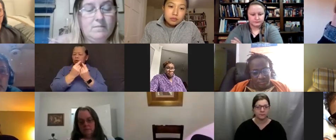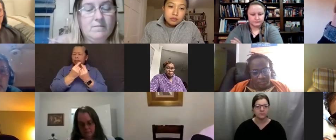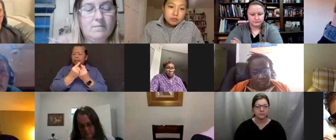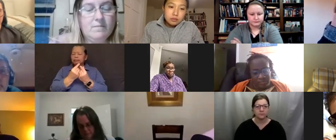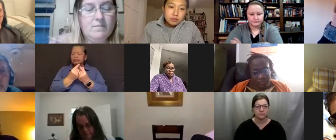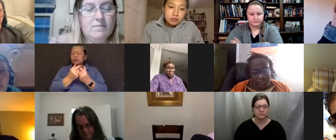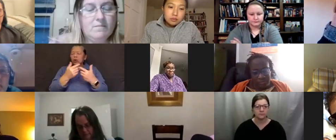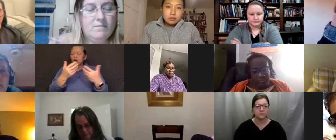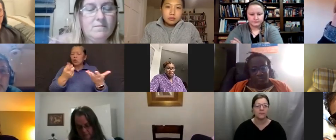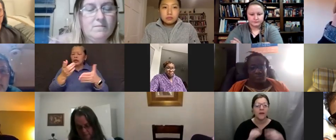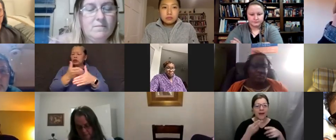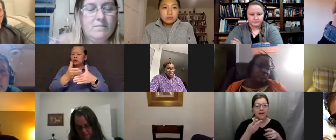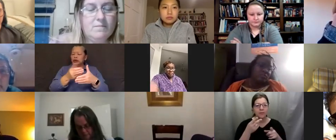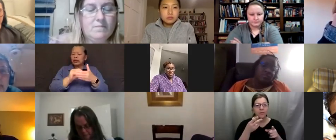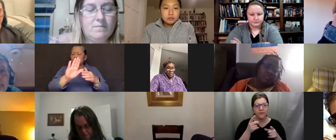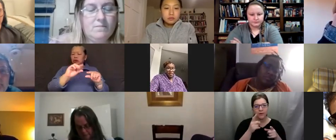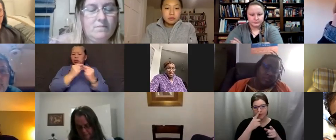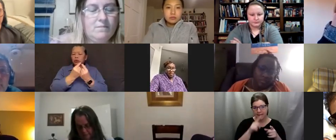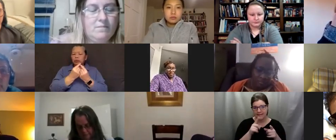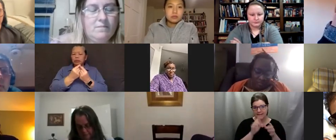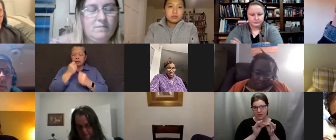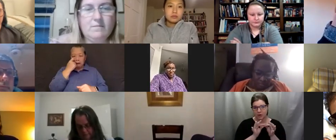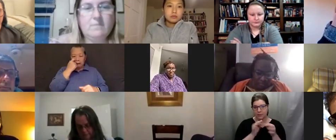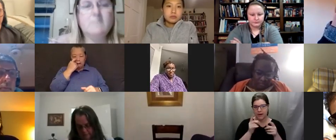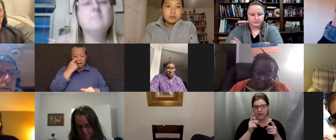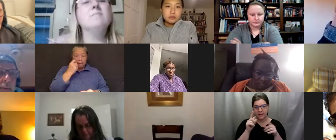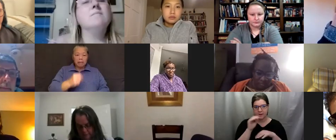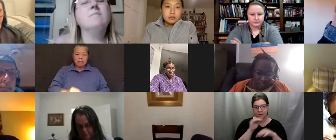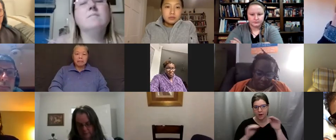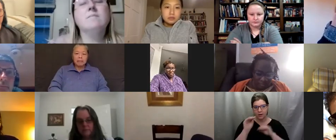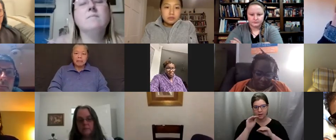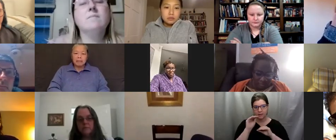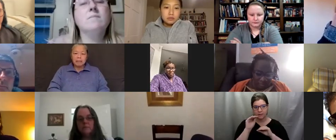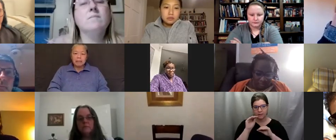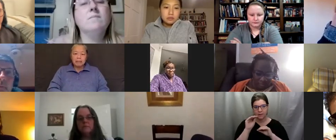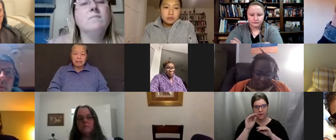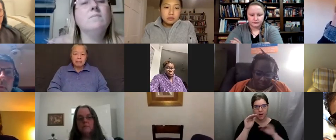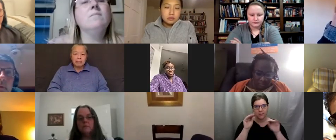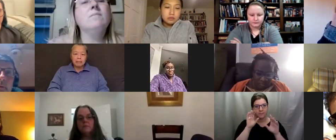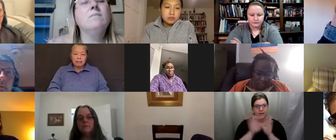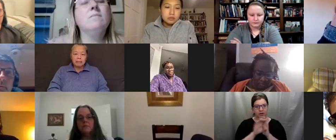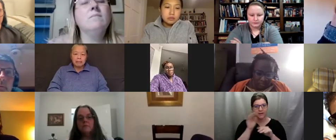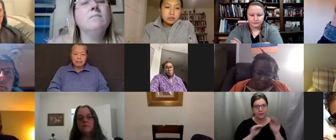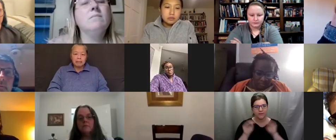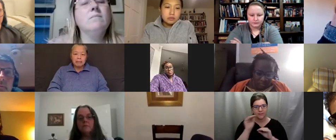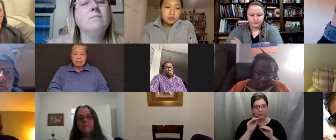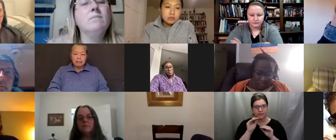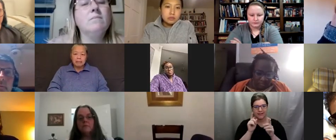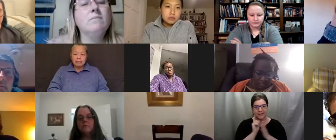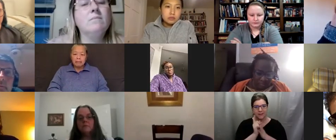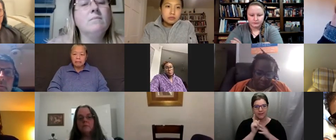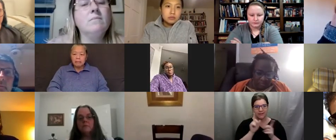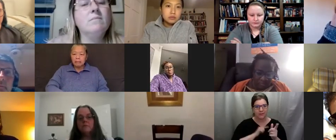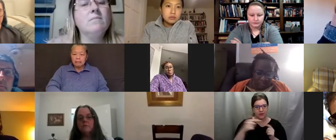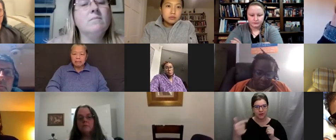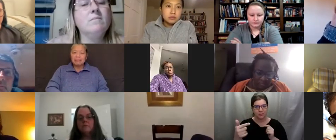What all was shared in yours? I think, if you don't mind, this is the interpreter. I think our pictures got moved a bit. We're just going to take